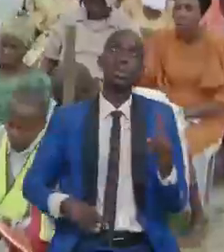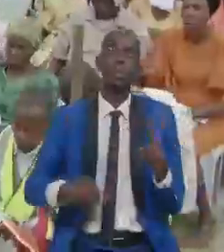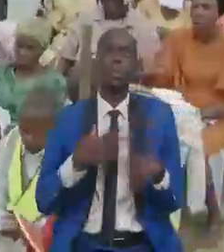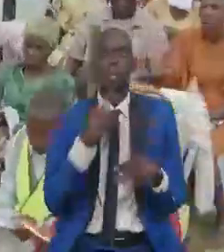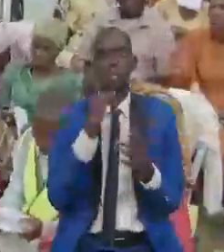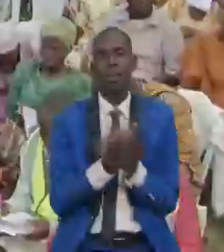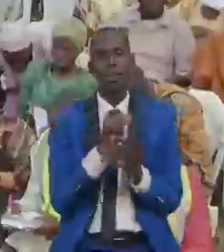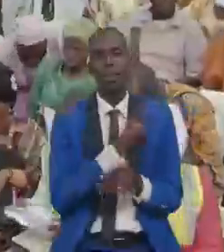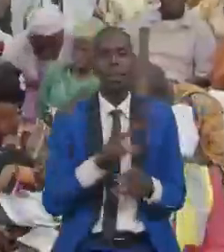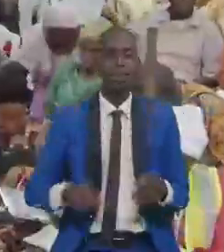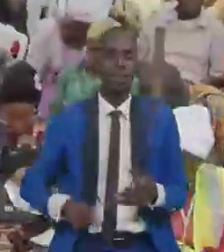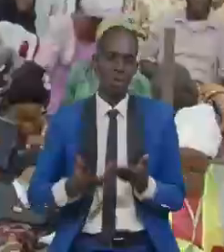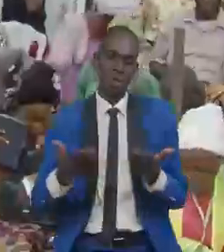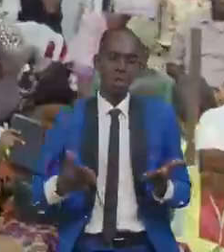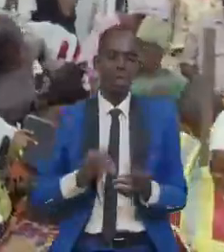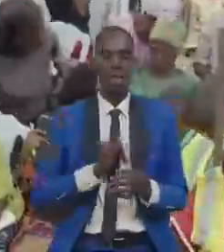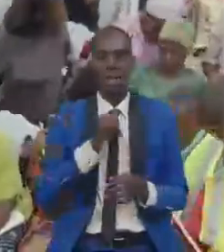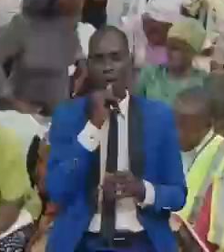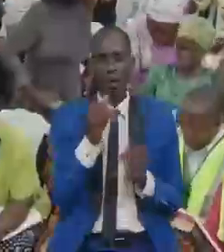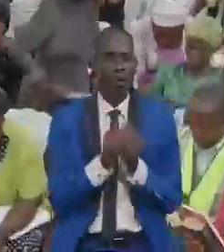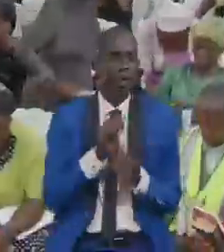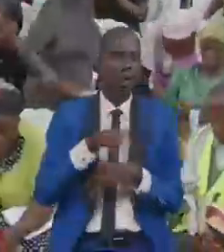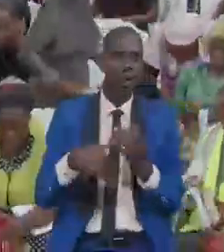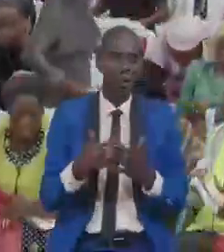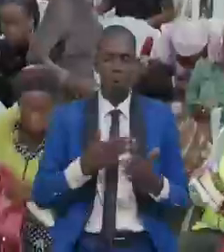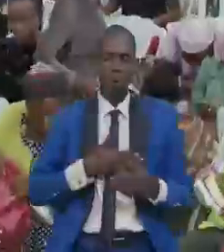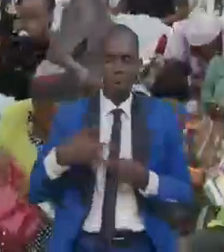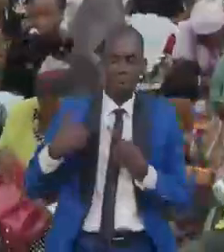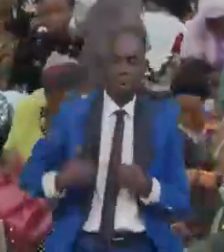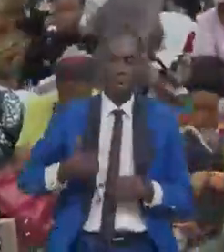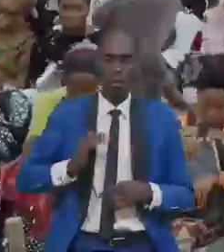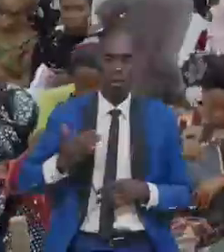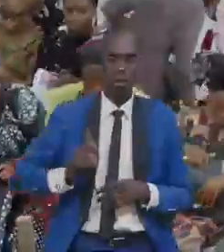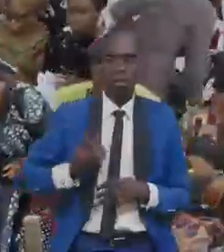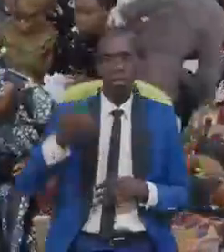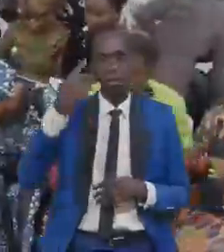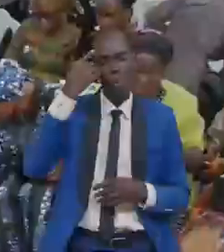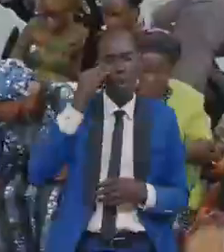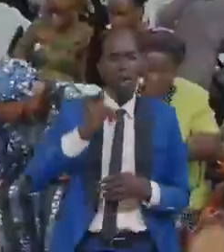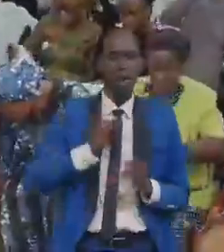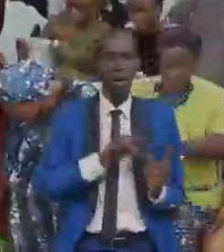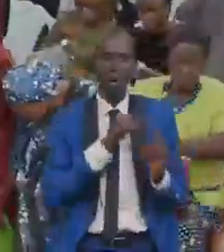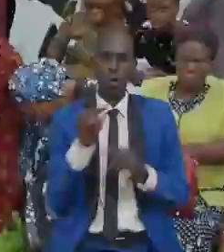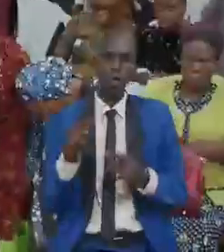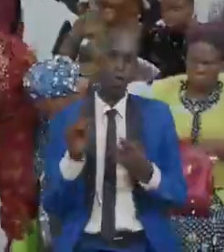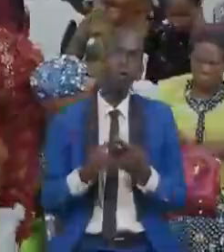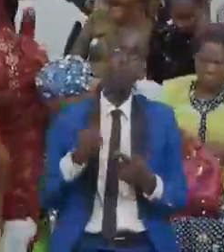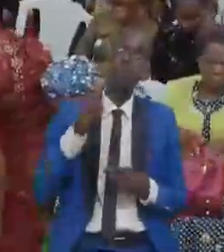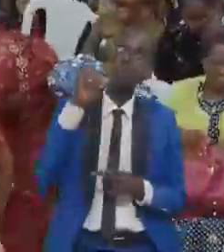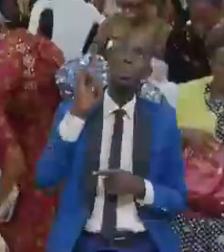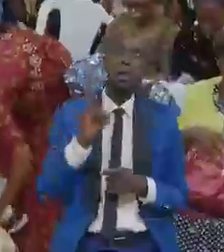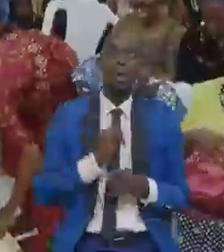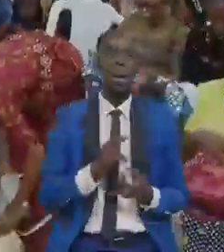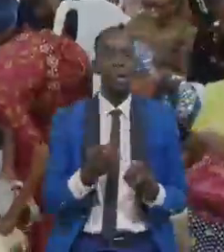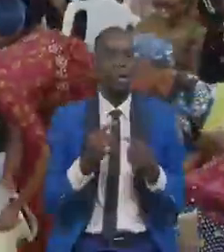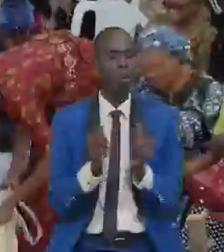am with all my heart, all my soul, all my mind. I come to you. I come with desire. I come with